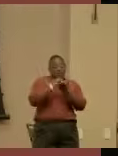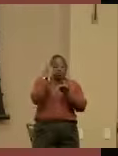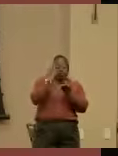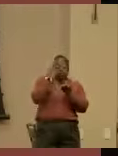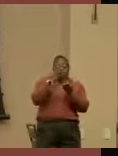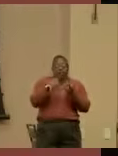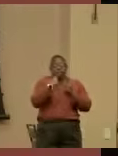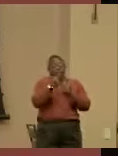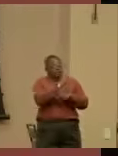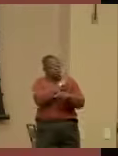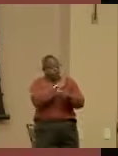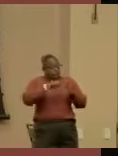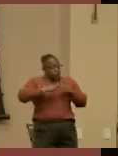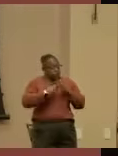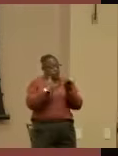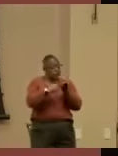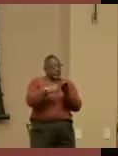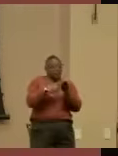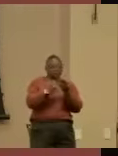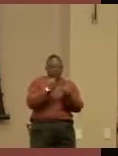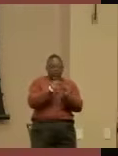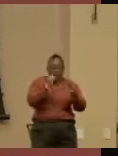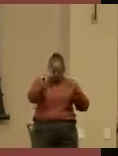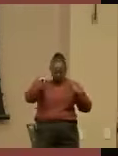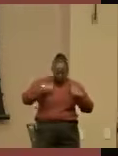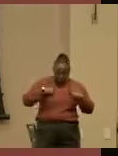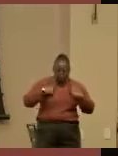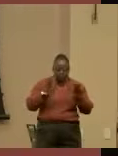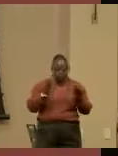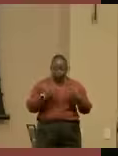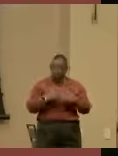empower patients to say, let's have that conversation. What is safe for me to take?